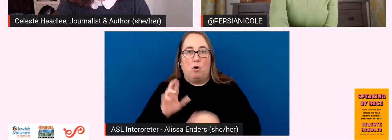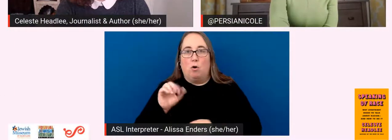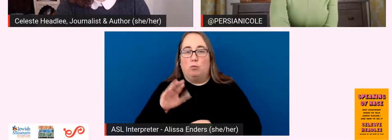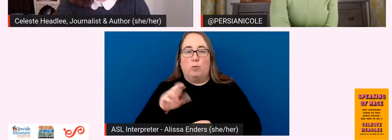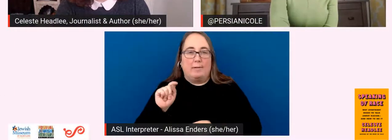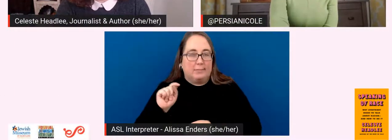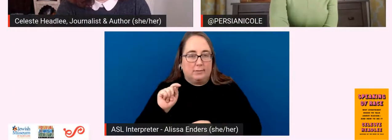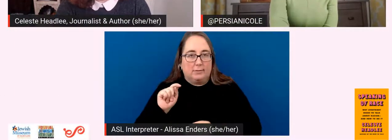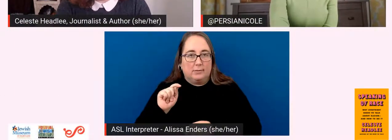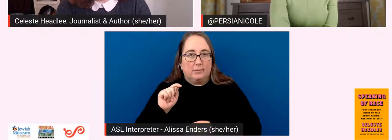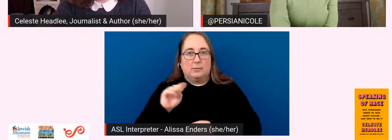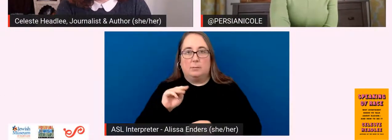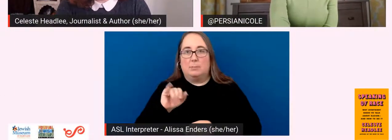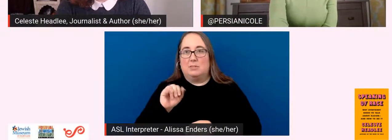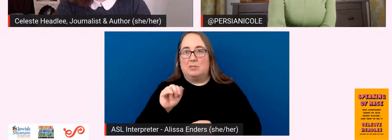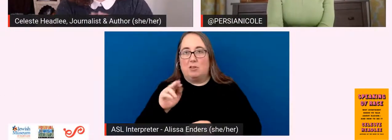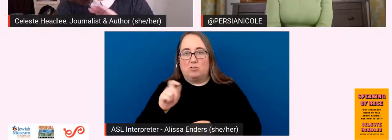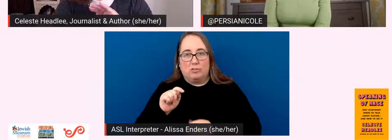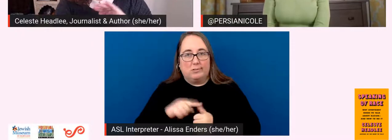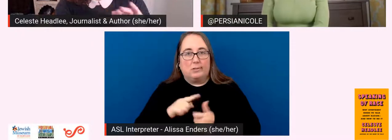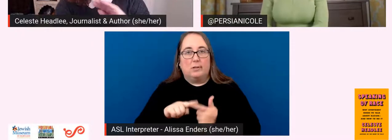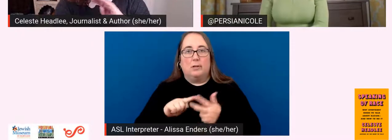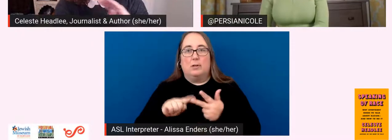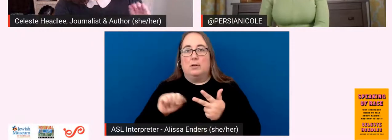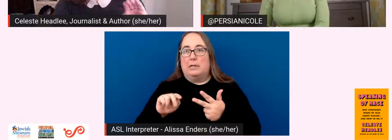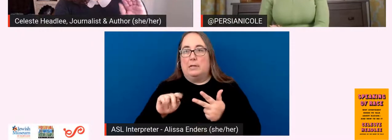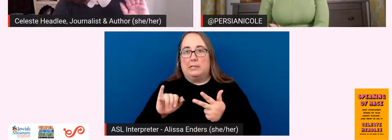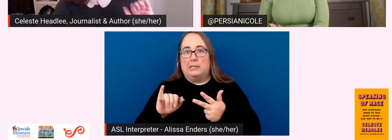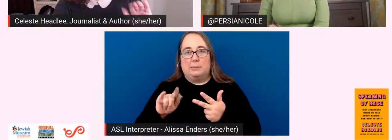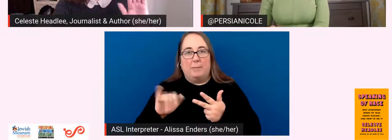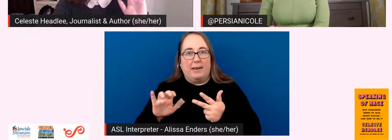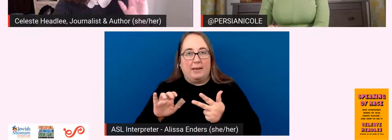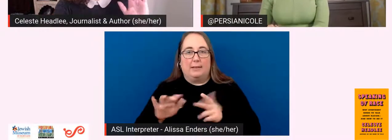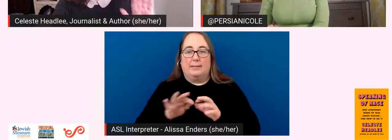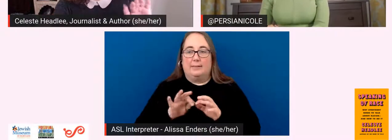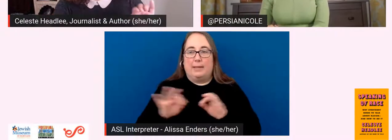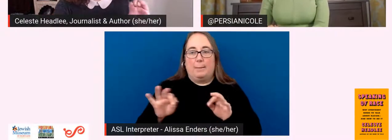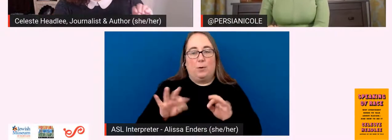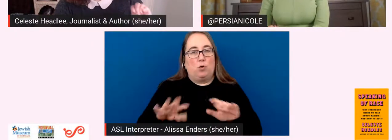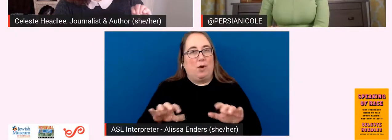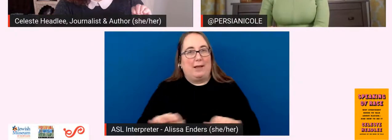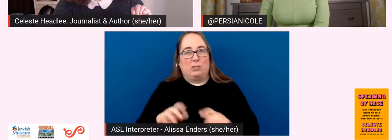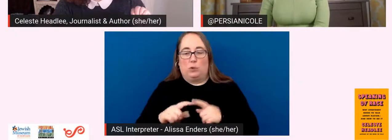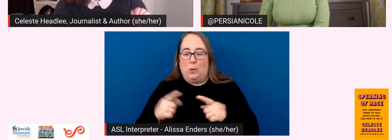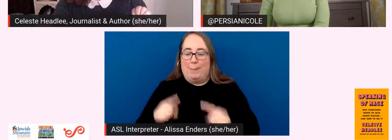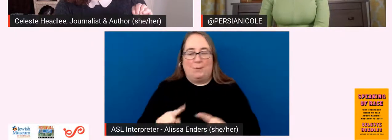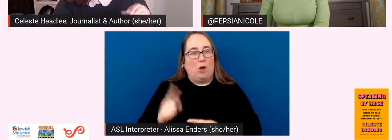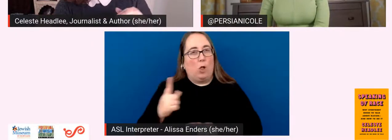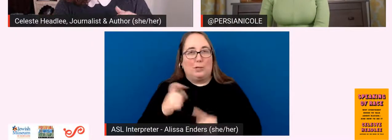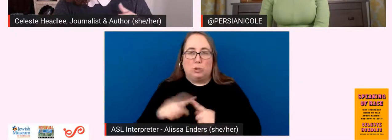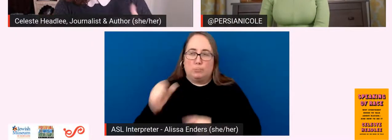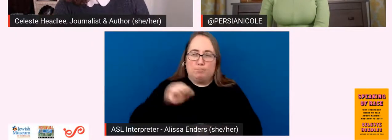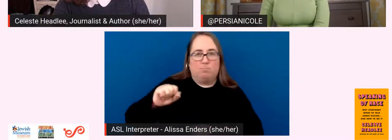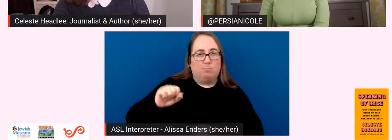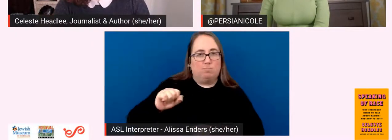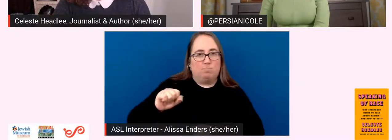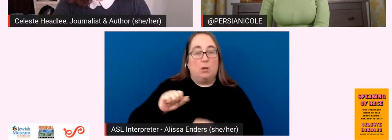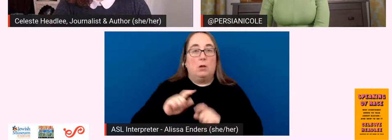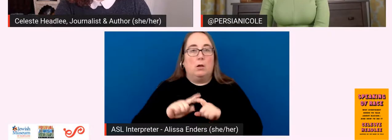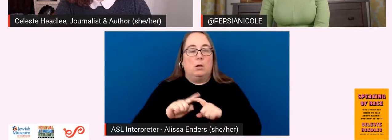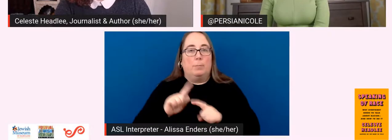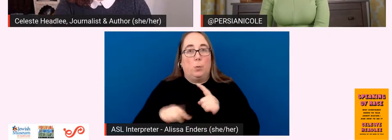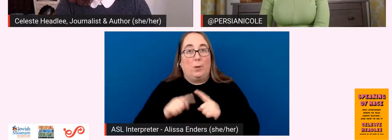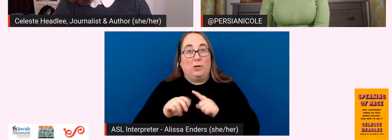racist, misogynist, anti-Semitic statement or action to stand. There should always be pushback. But when you're in